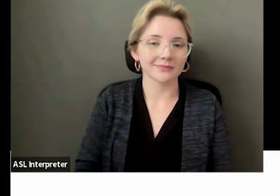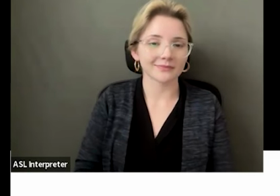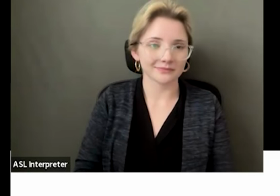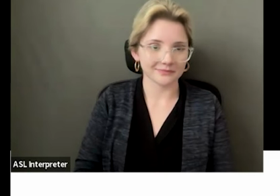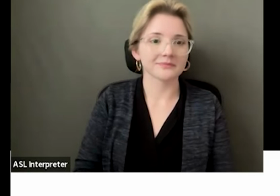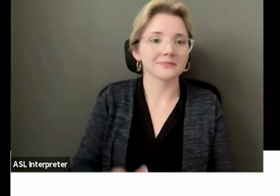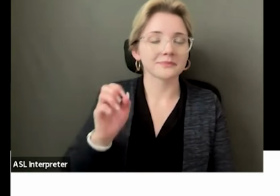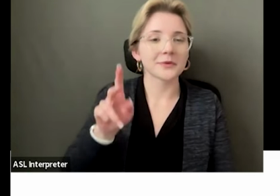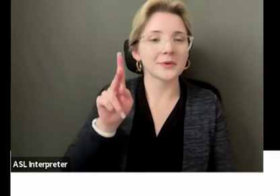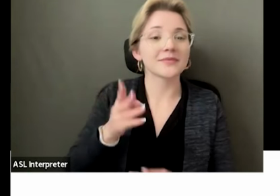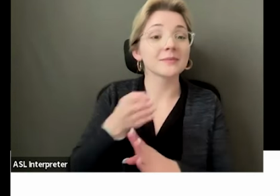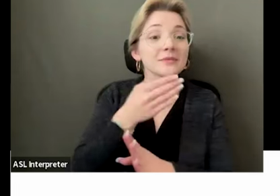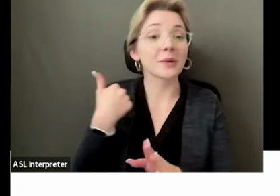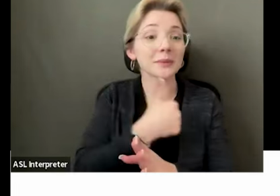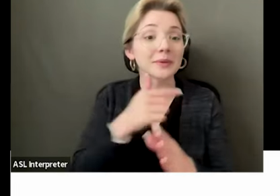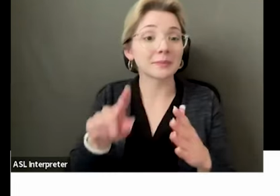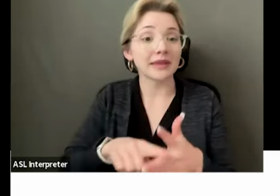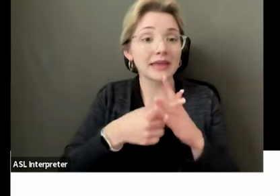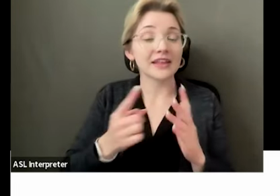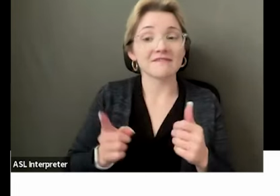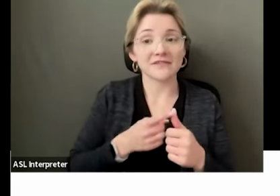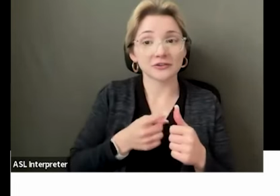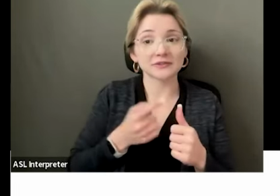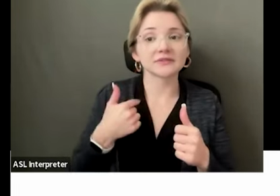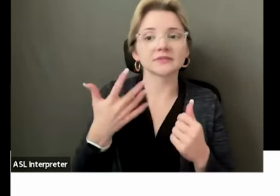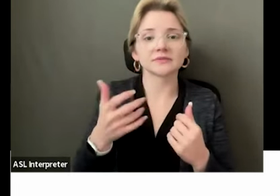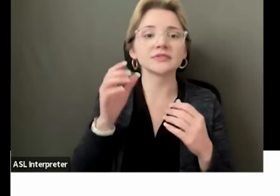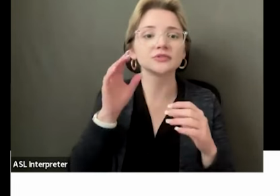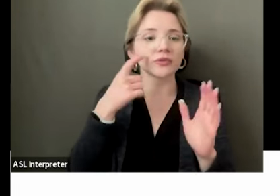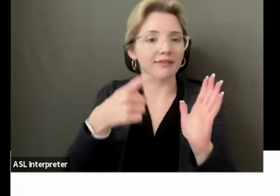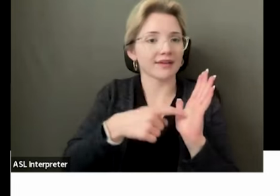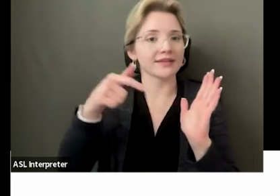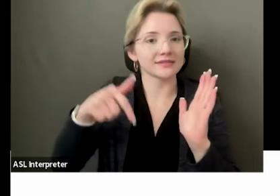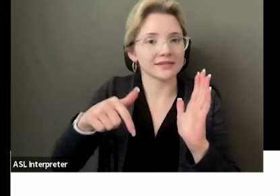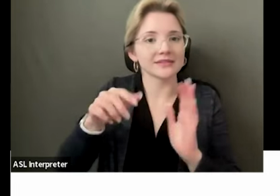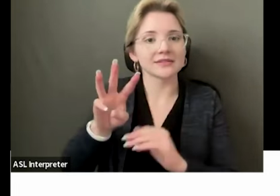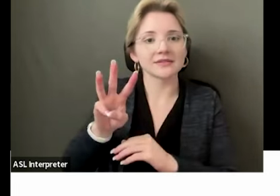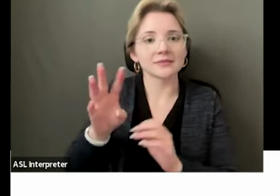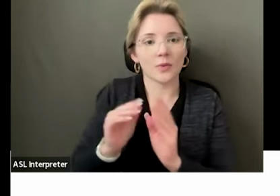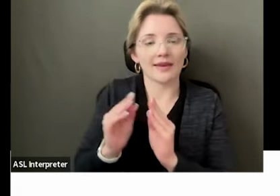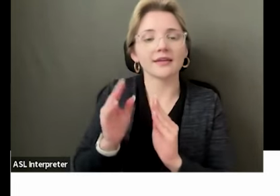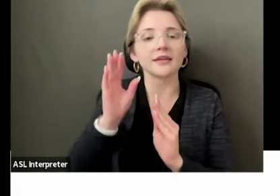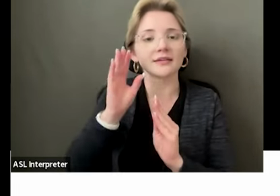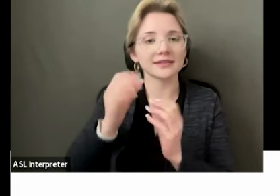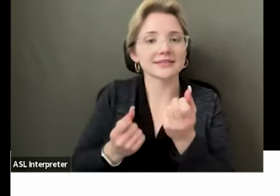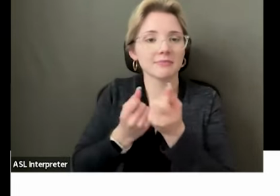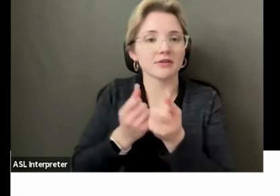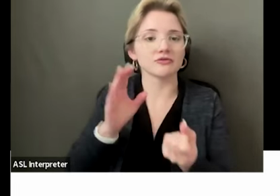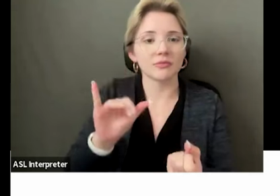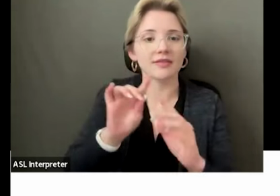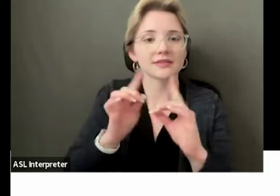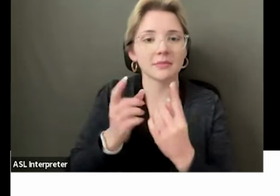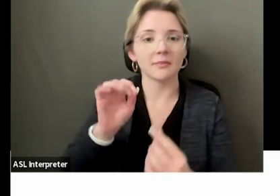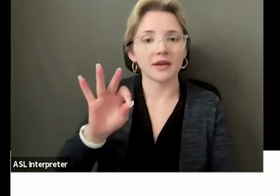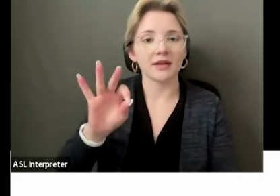Okay, so before we begin, I first would like to acknowledge that this webinar is being sponsored by the Department of Justice, Office